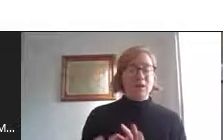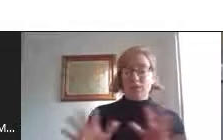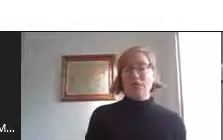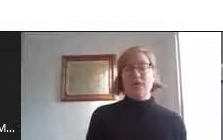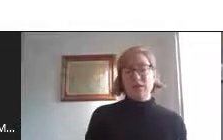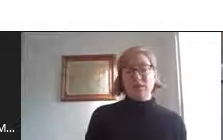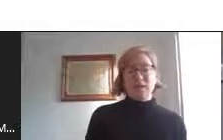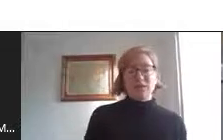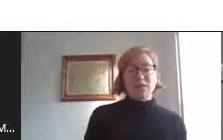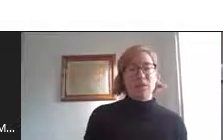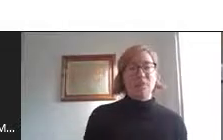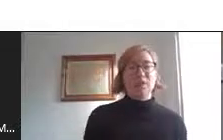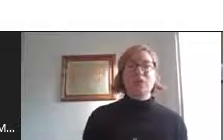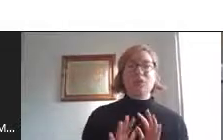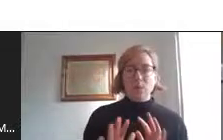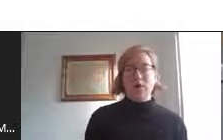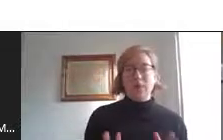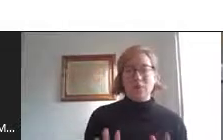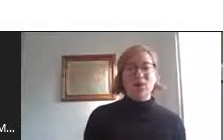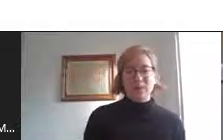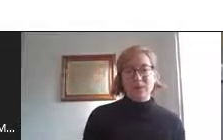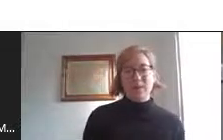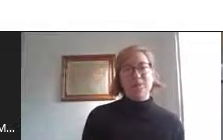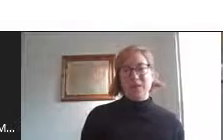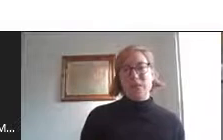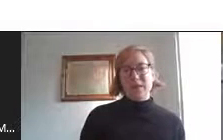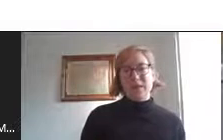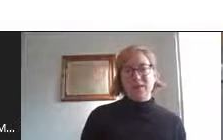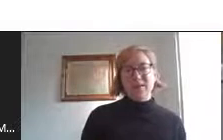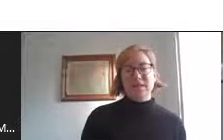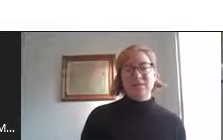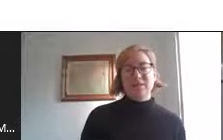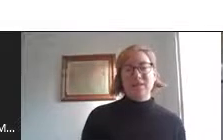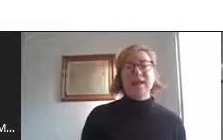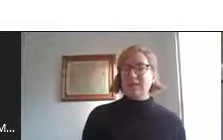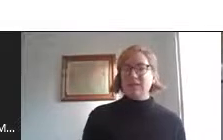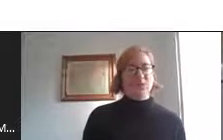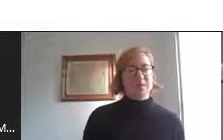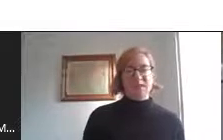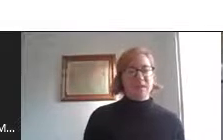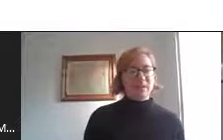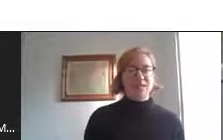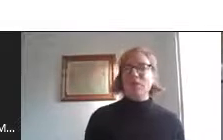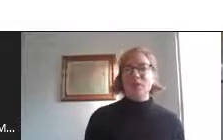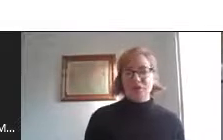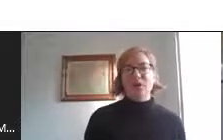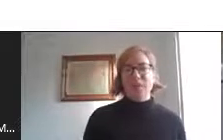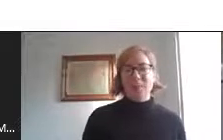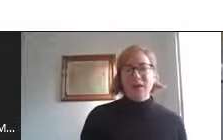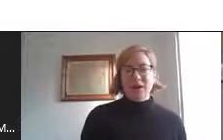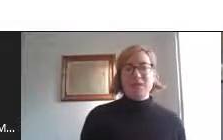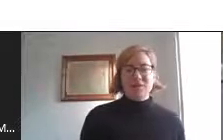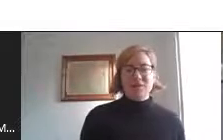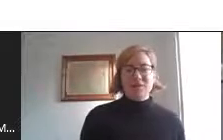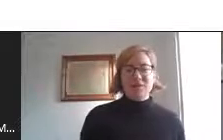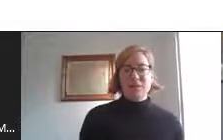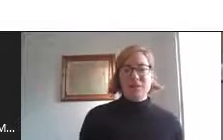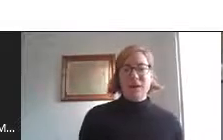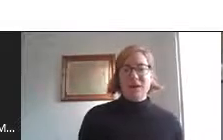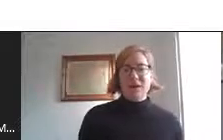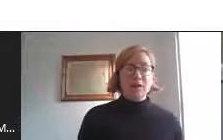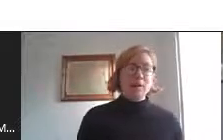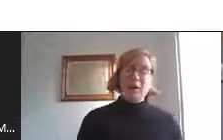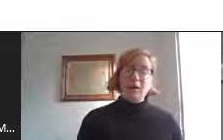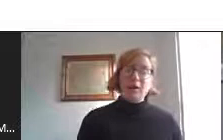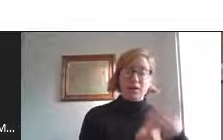speak. If you wanted to speak, that's fine, but I'm not going to expect you to speak in this session. It's not, that's not my job. I'm just